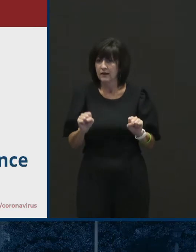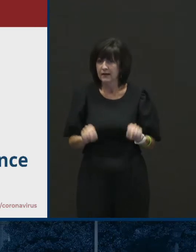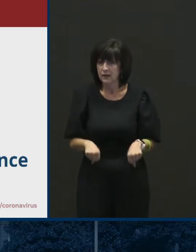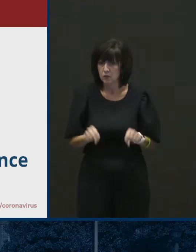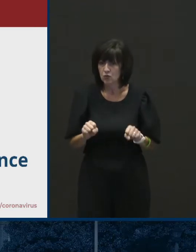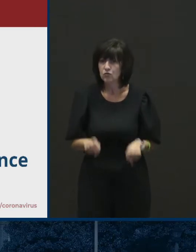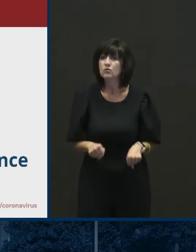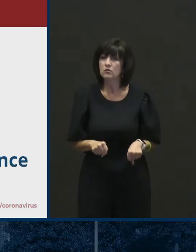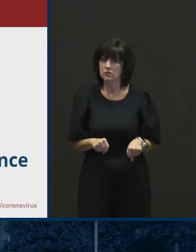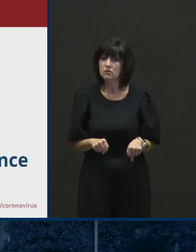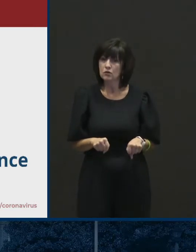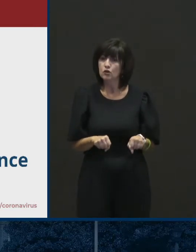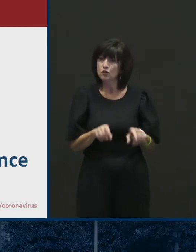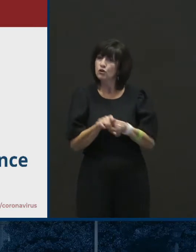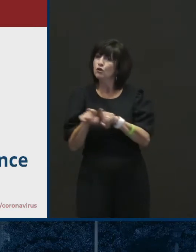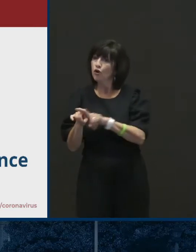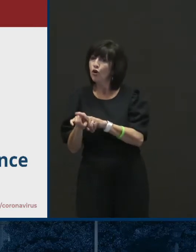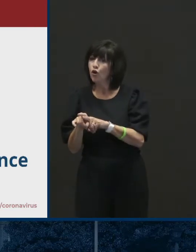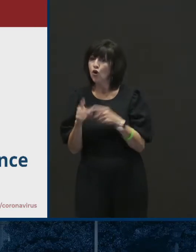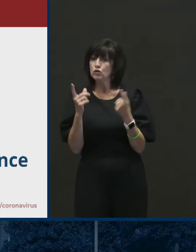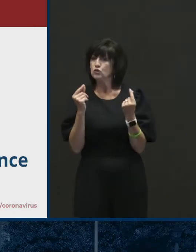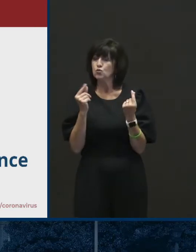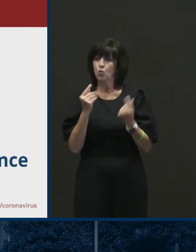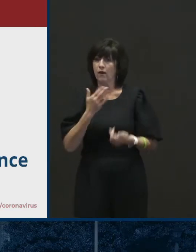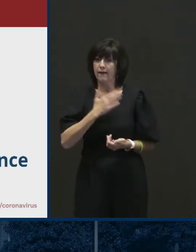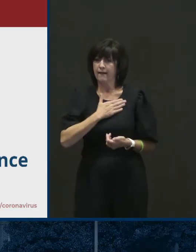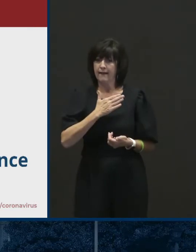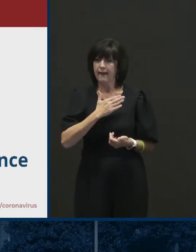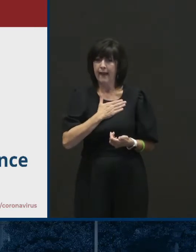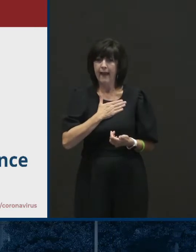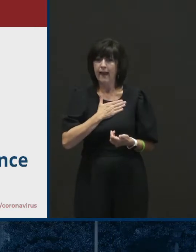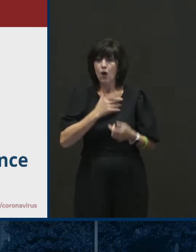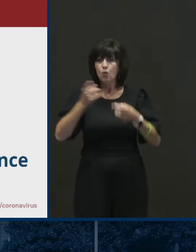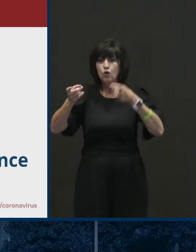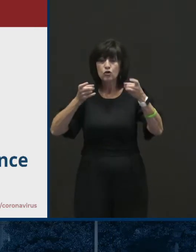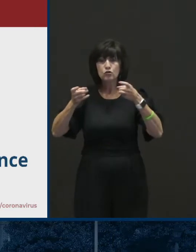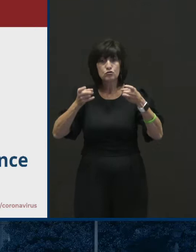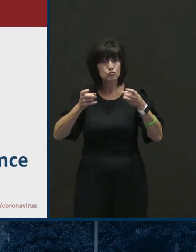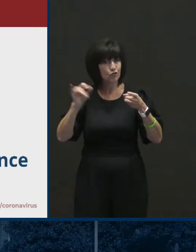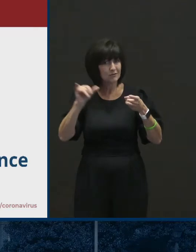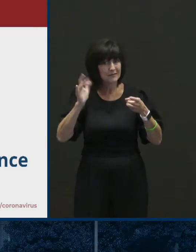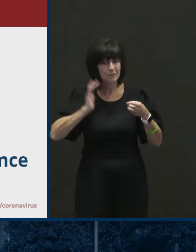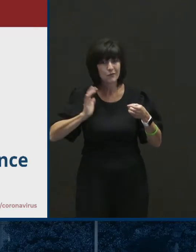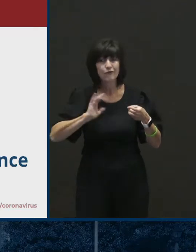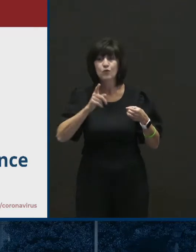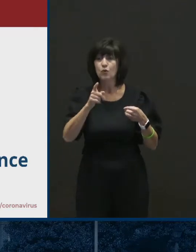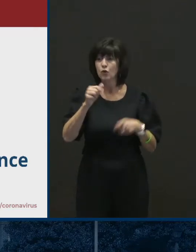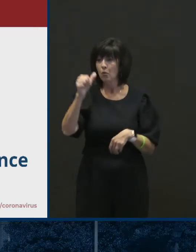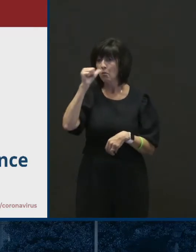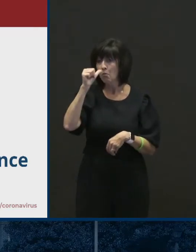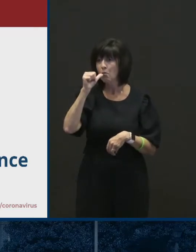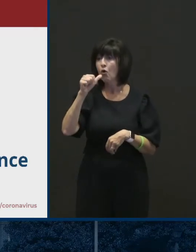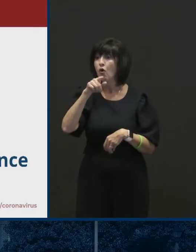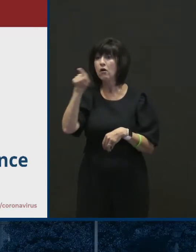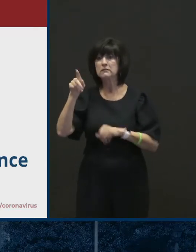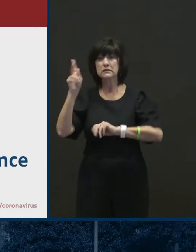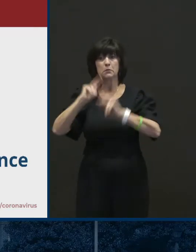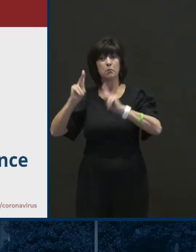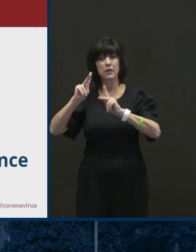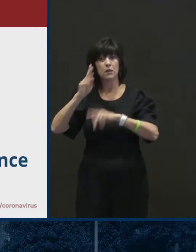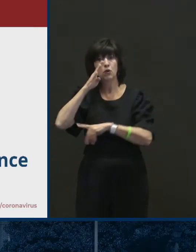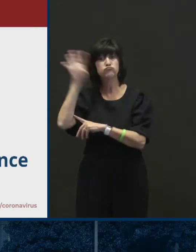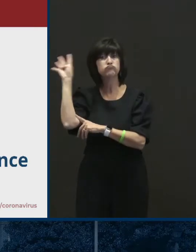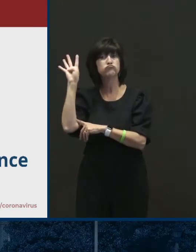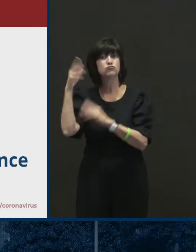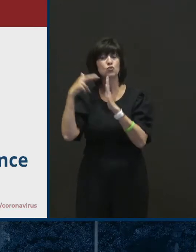also look at what are enforcement opportunities. You've seen that with the beach bars. You've seen Newark with